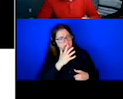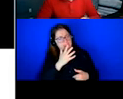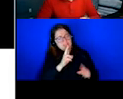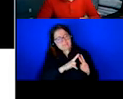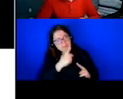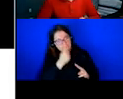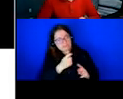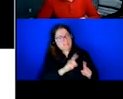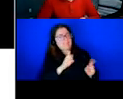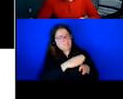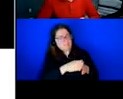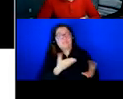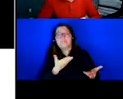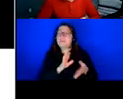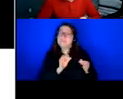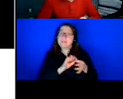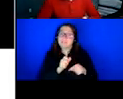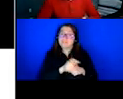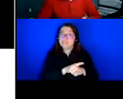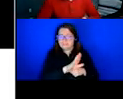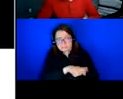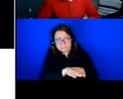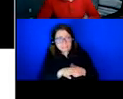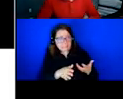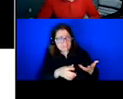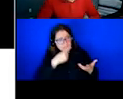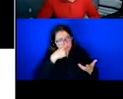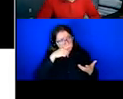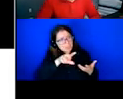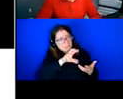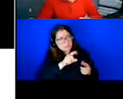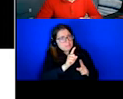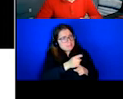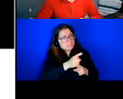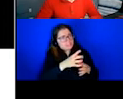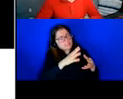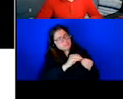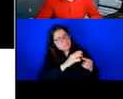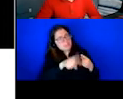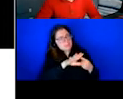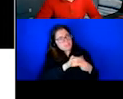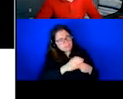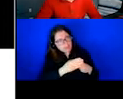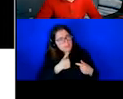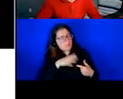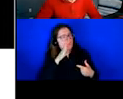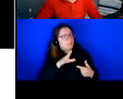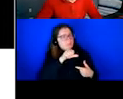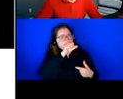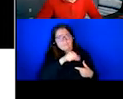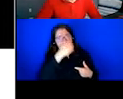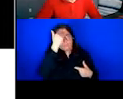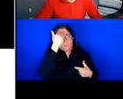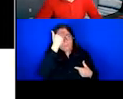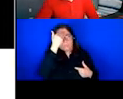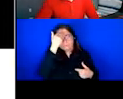field, and sending a message and saying, hey, can you spend 30 minutes just sharing a little bit about your job? So I'd love to know what it entails